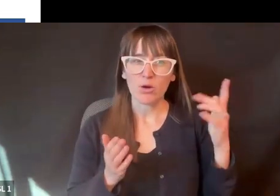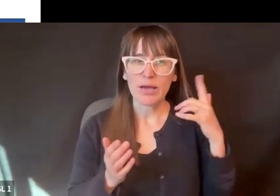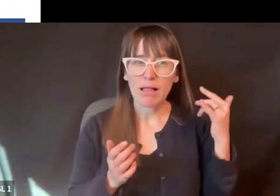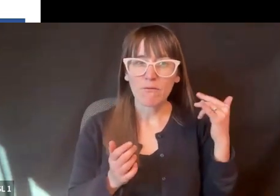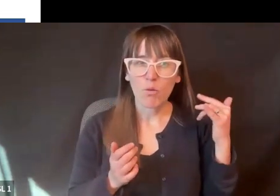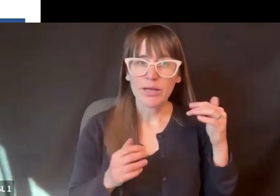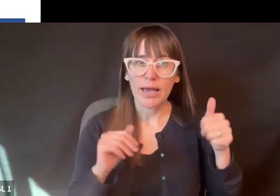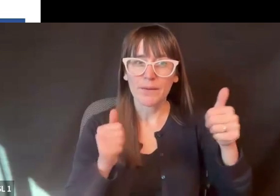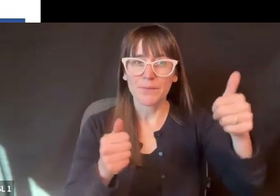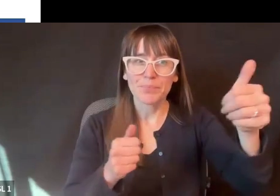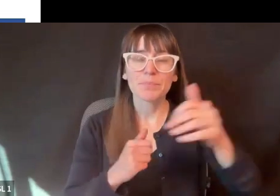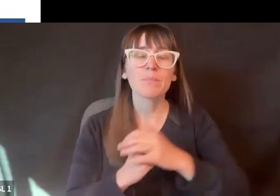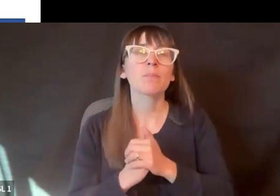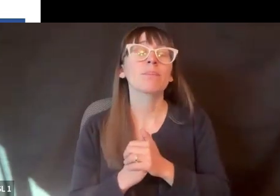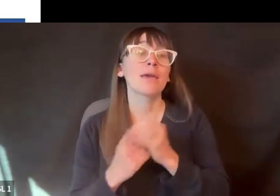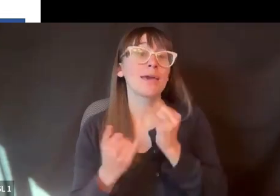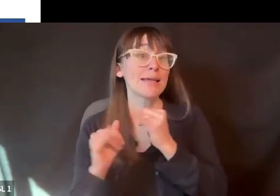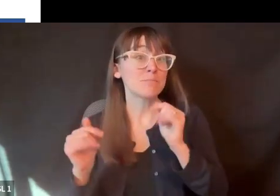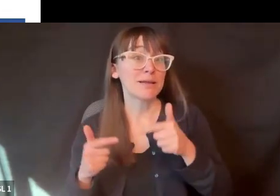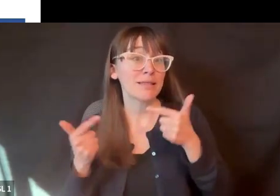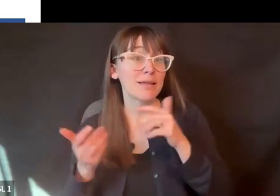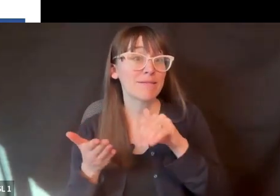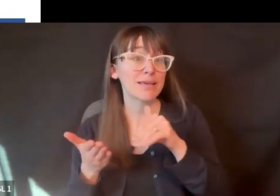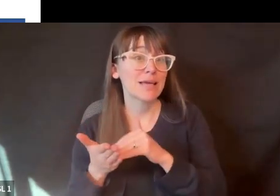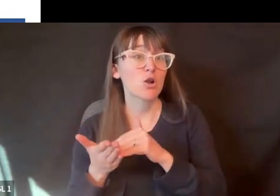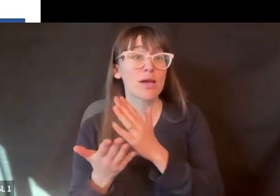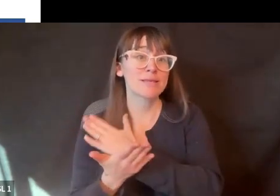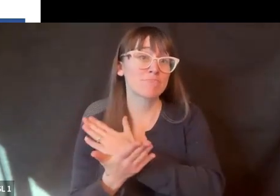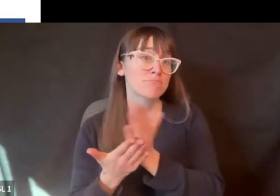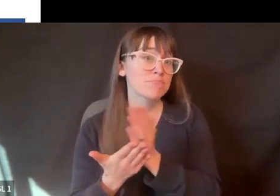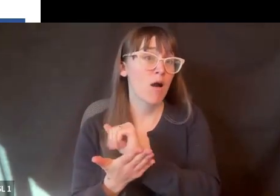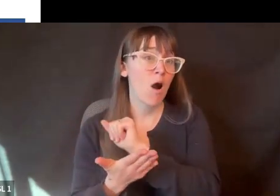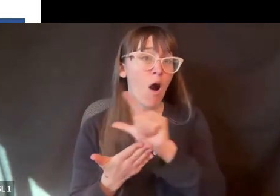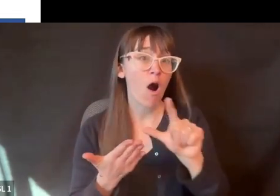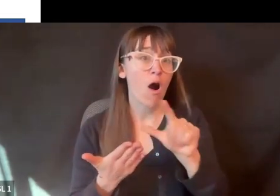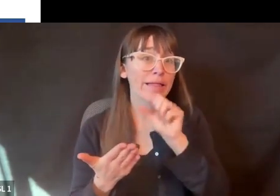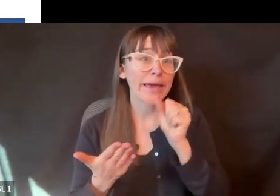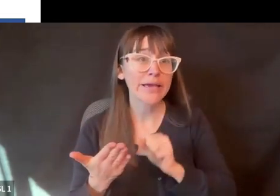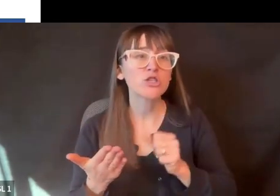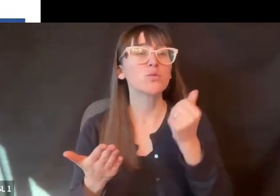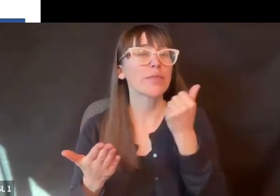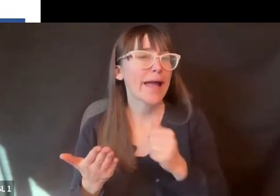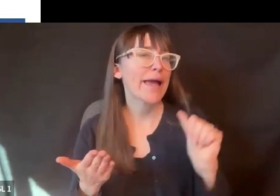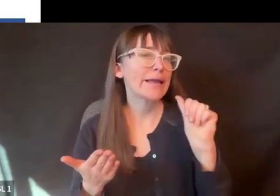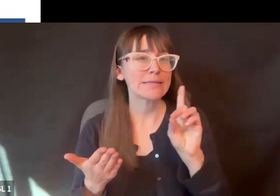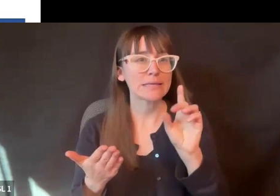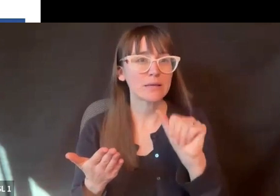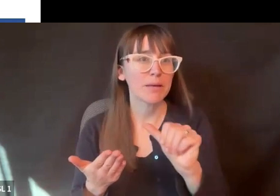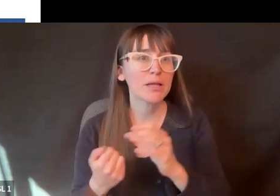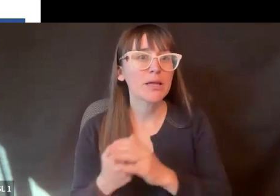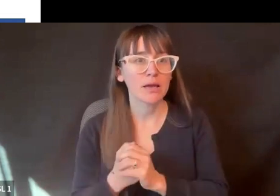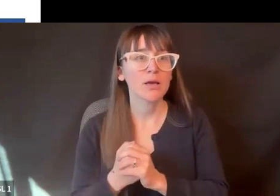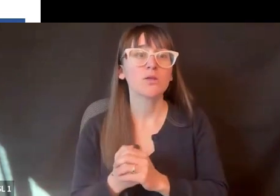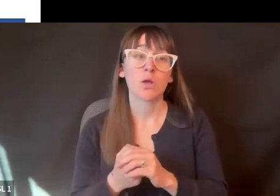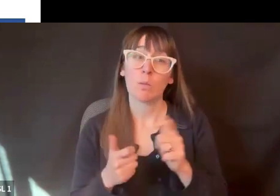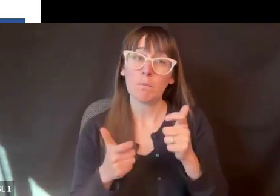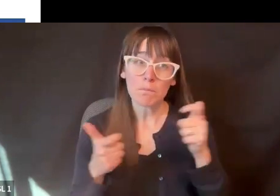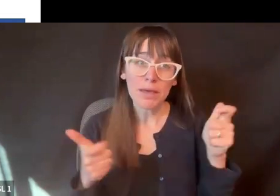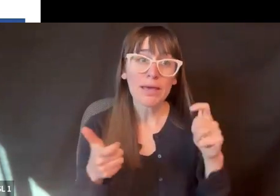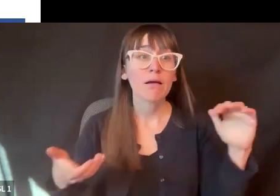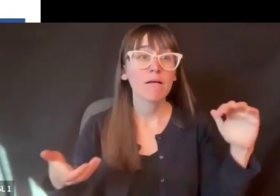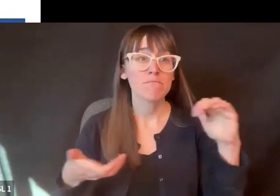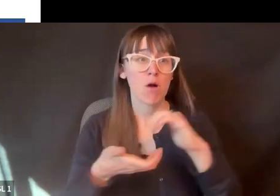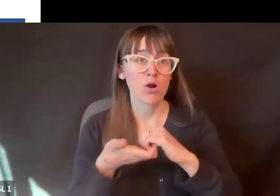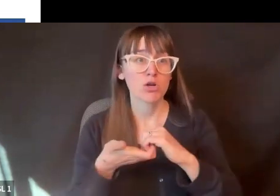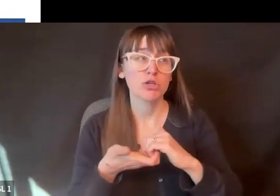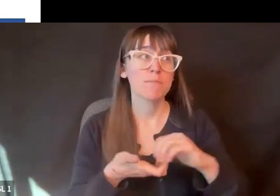believe. Don't quote me. And then with the Independent Living Center that serves people of all ages with any type of disability, right? So this is a